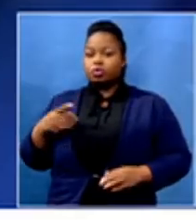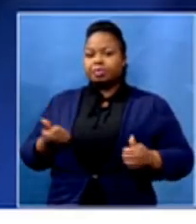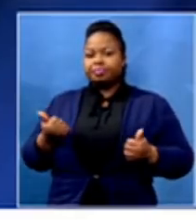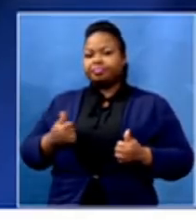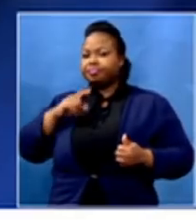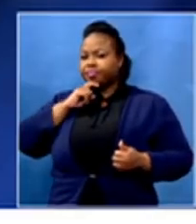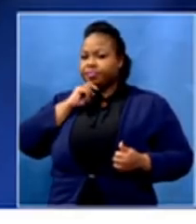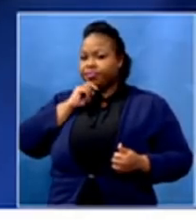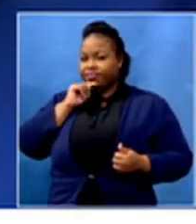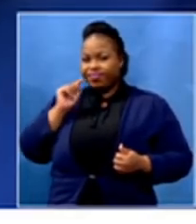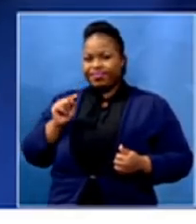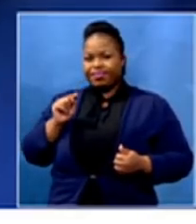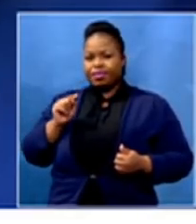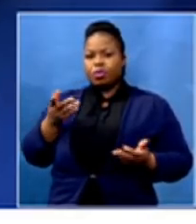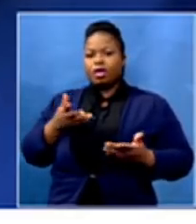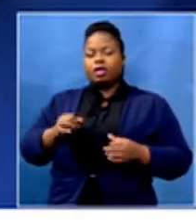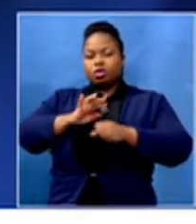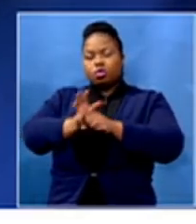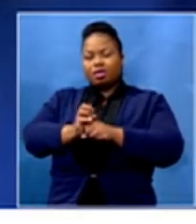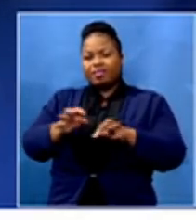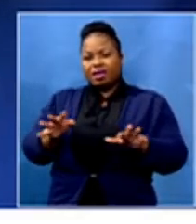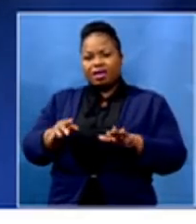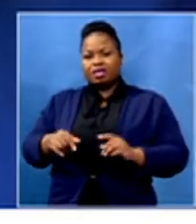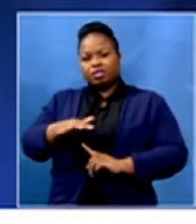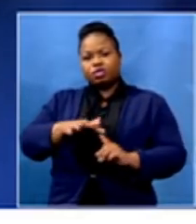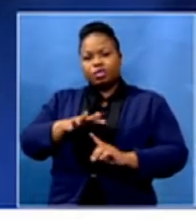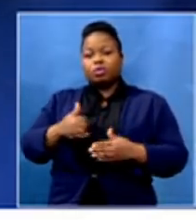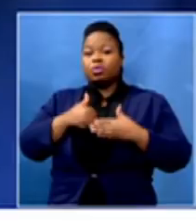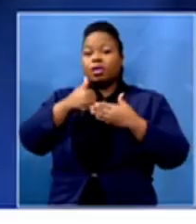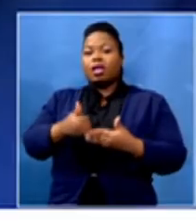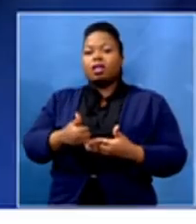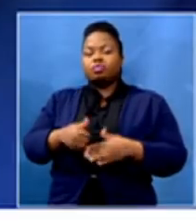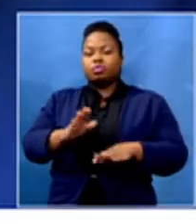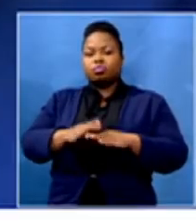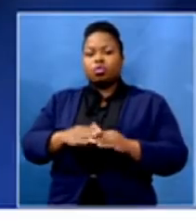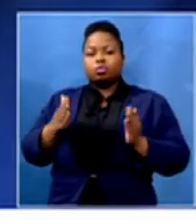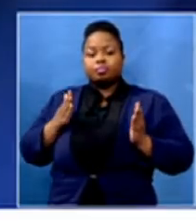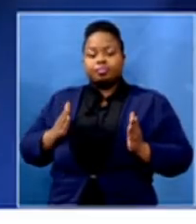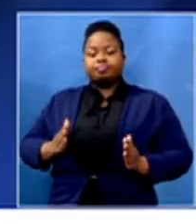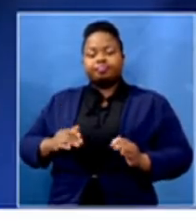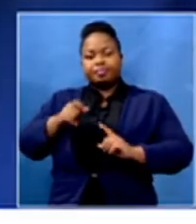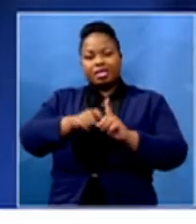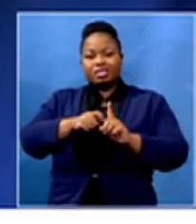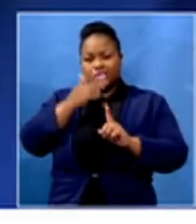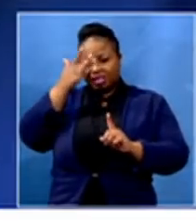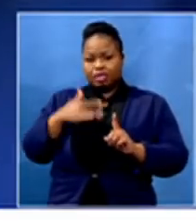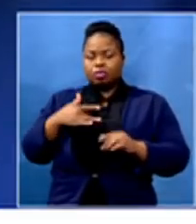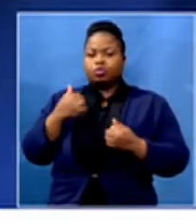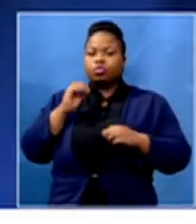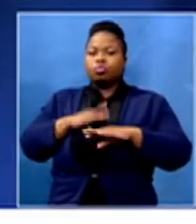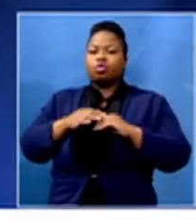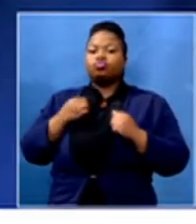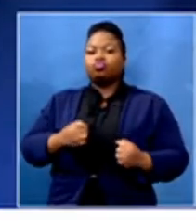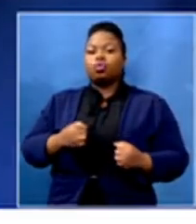using it in the COVID situation to help to strengthen the patient's response to the treatment. Now,